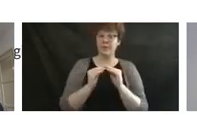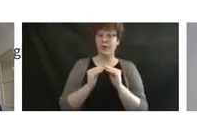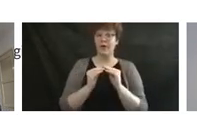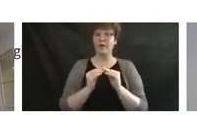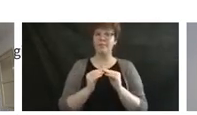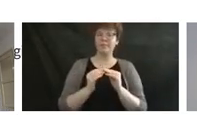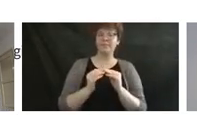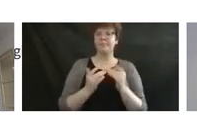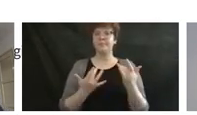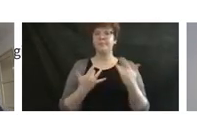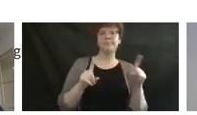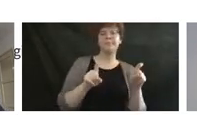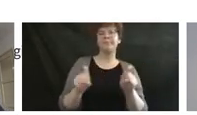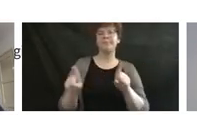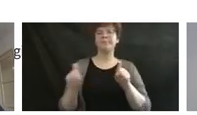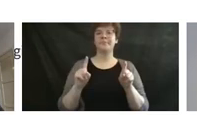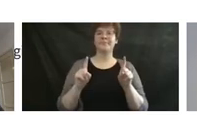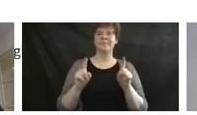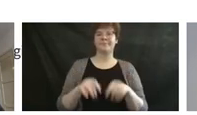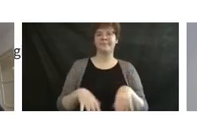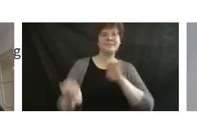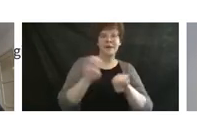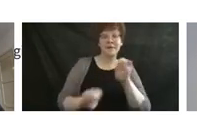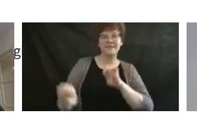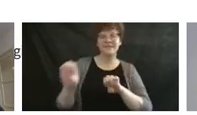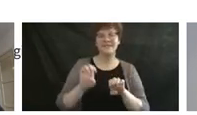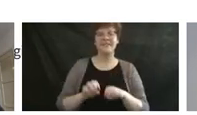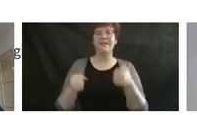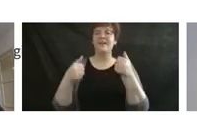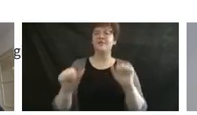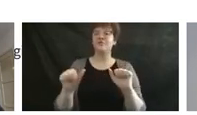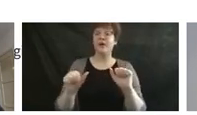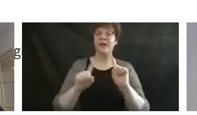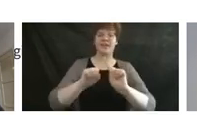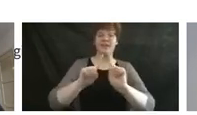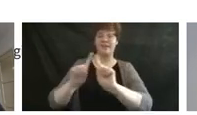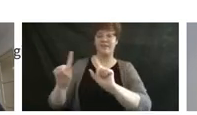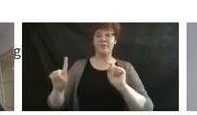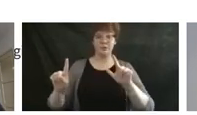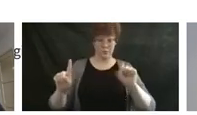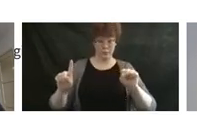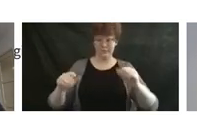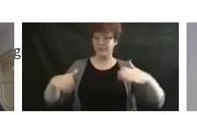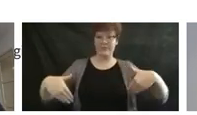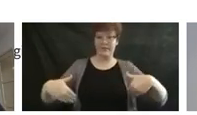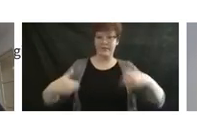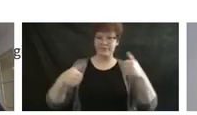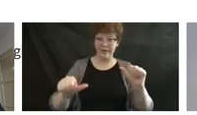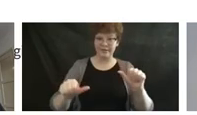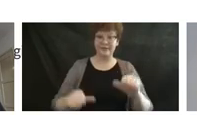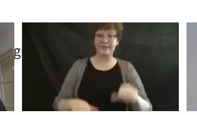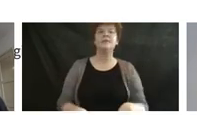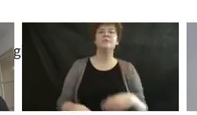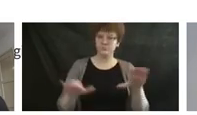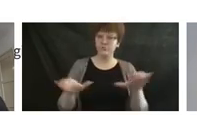try some of these tools that we really haven't had the opportunity to explore, then the architectural detail